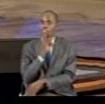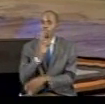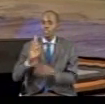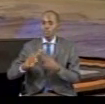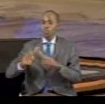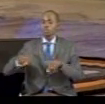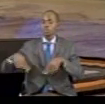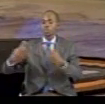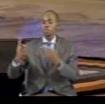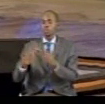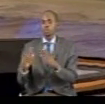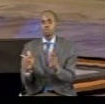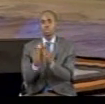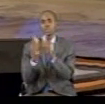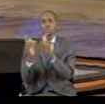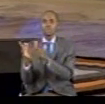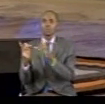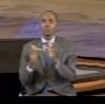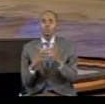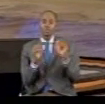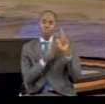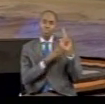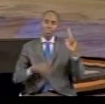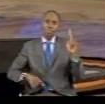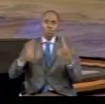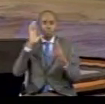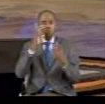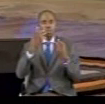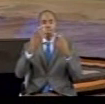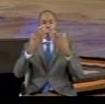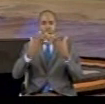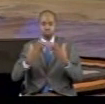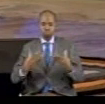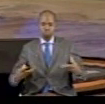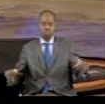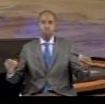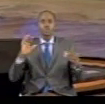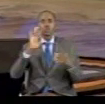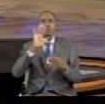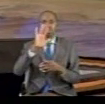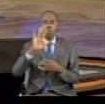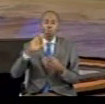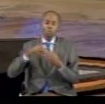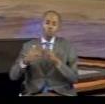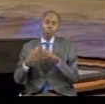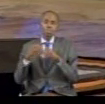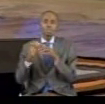Jesus. The Lord will calm your storm. Psalm